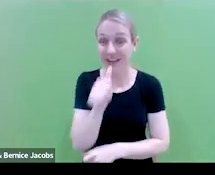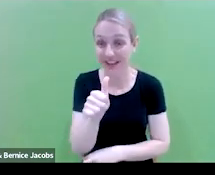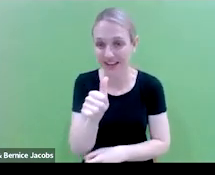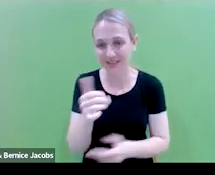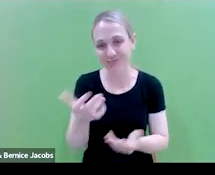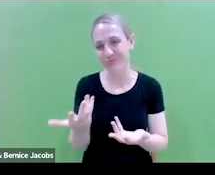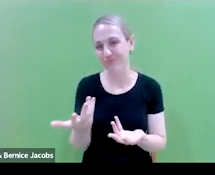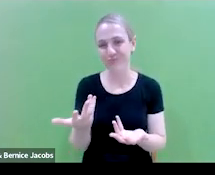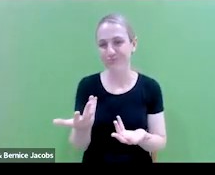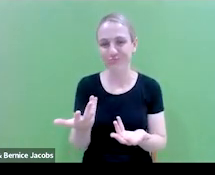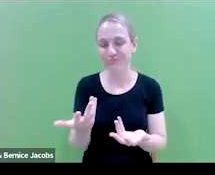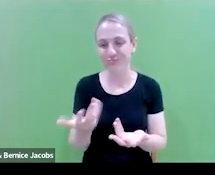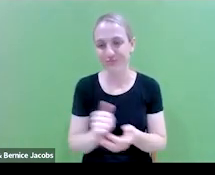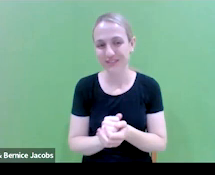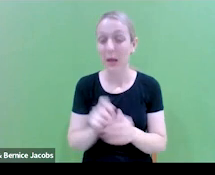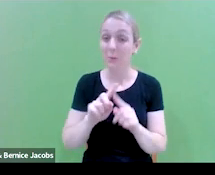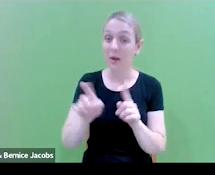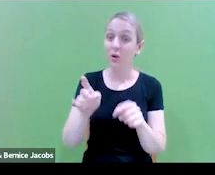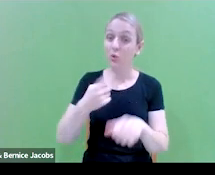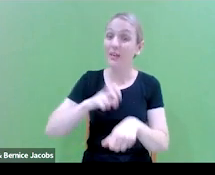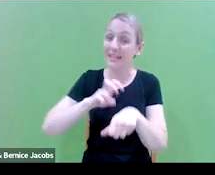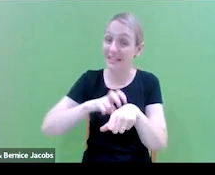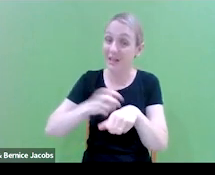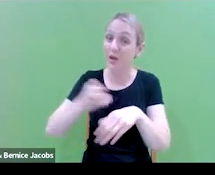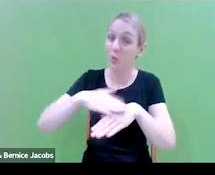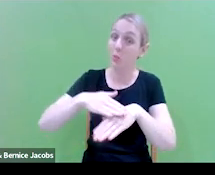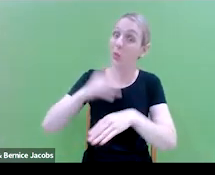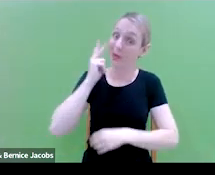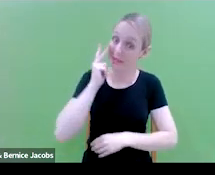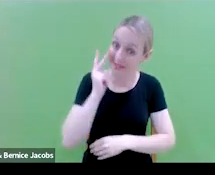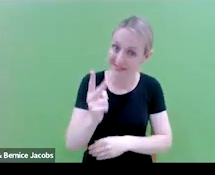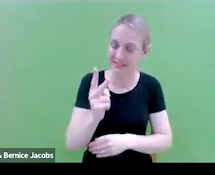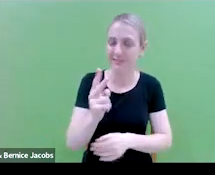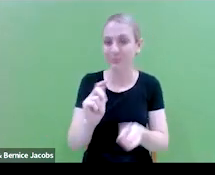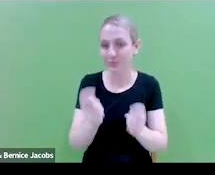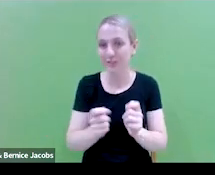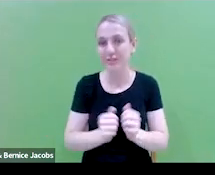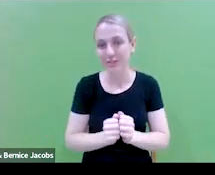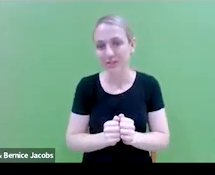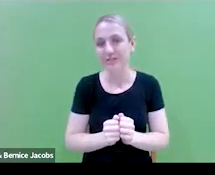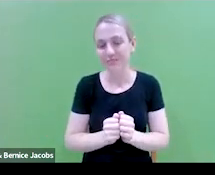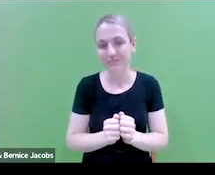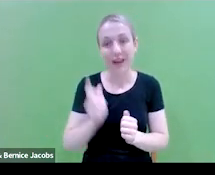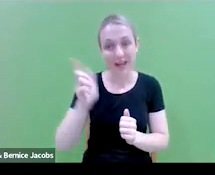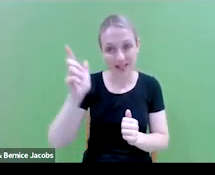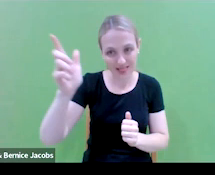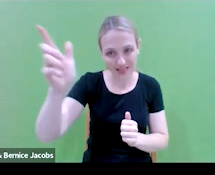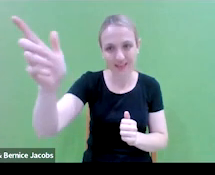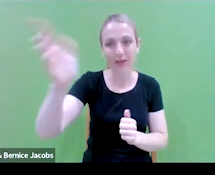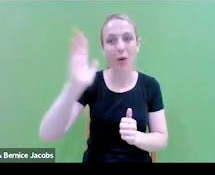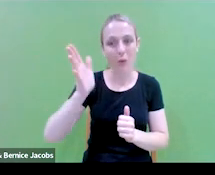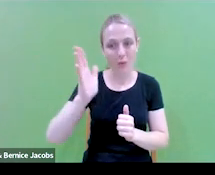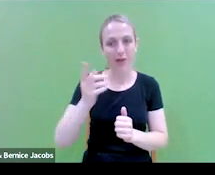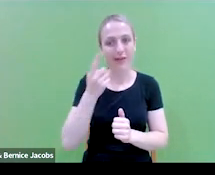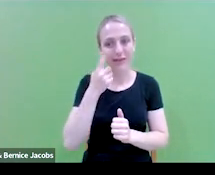answer, but we do need to see more of that. And I do think we will eventually get to the point where